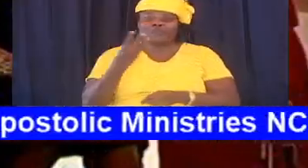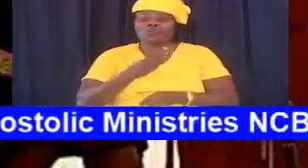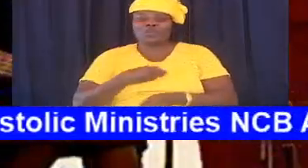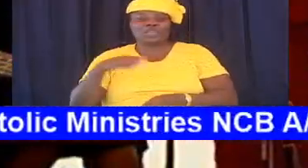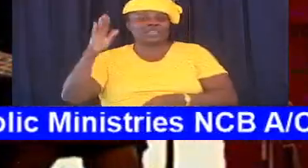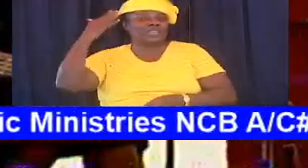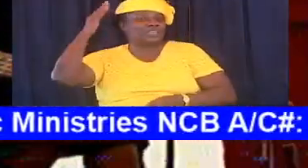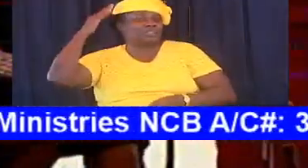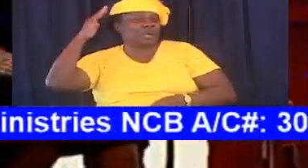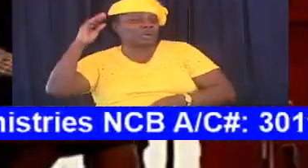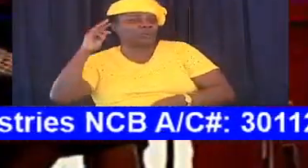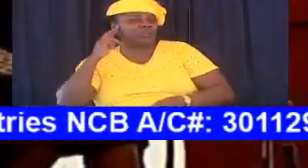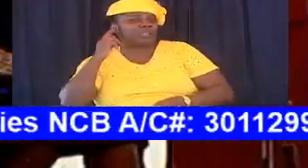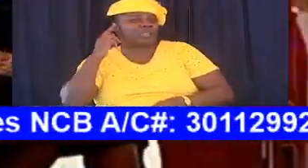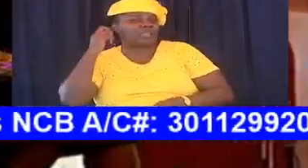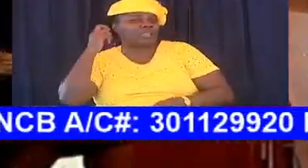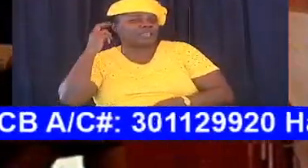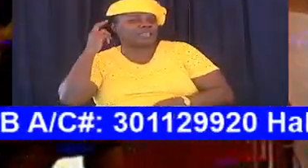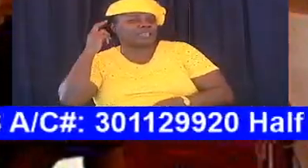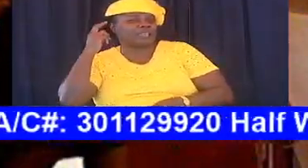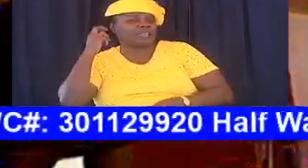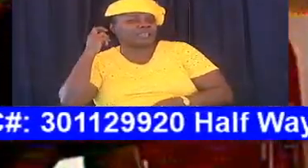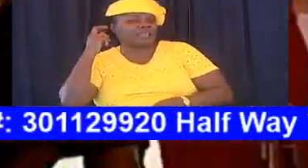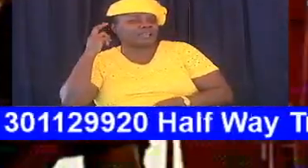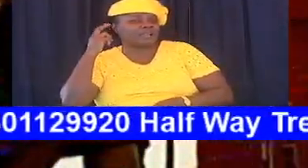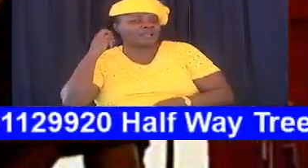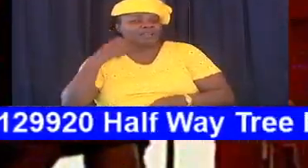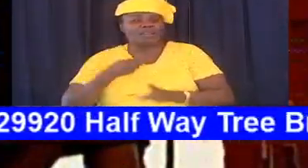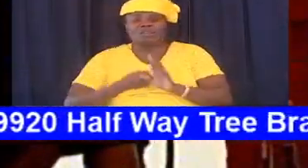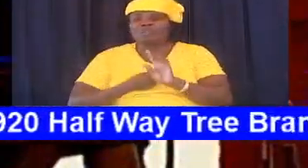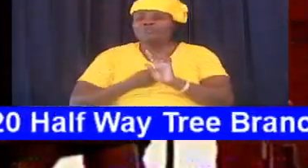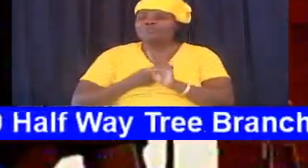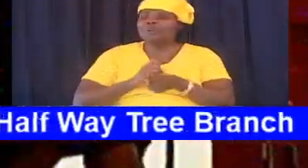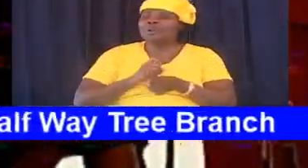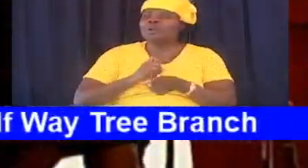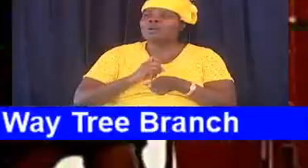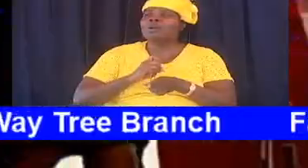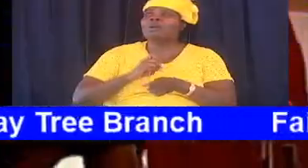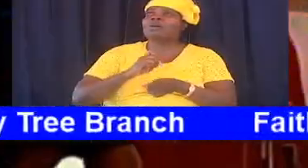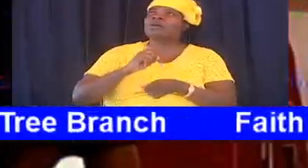If we don't hear